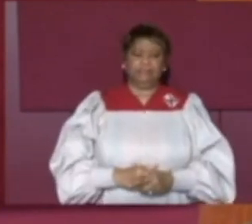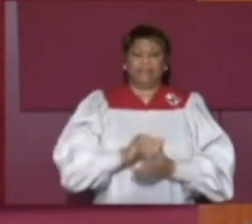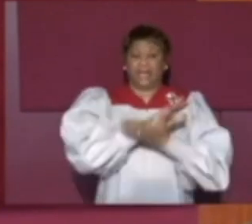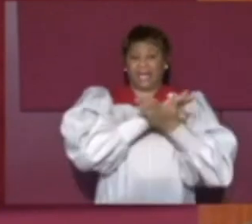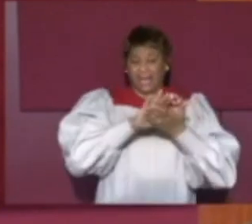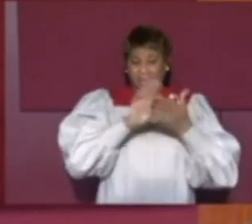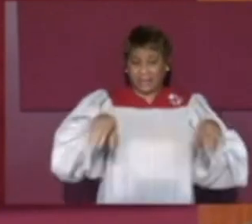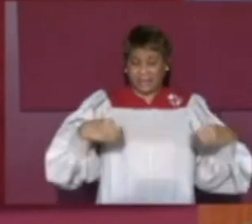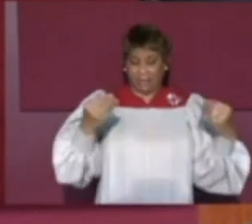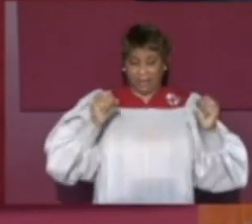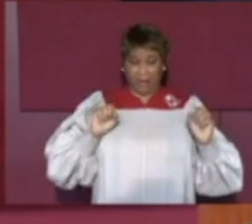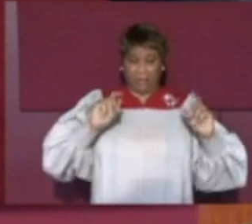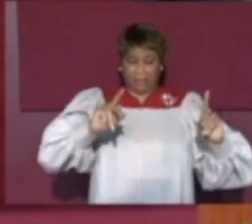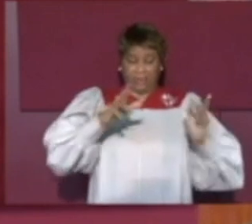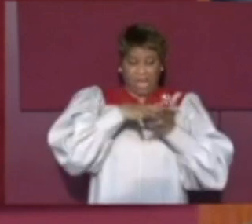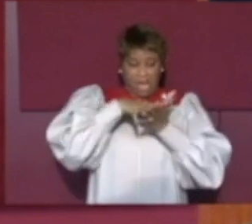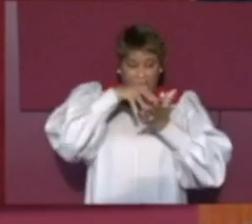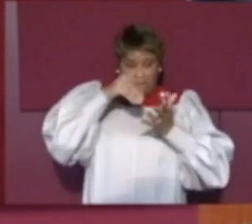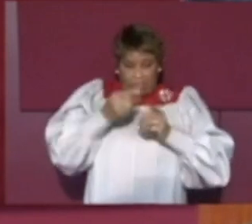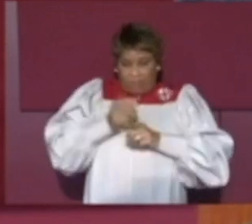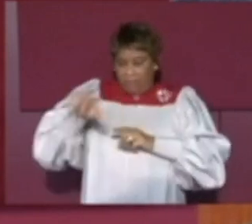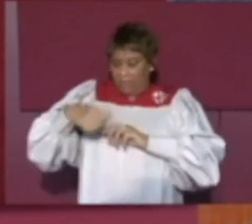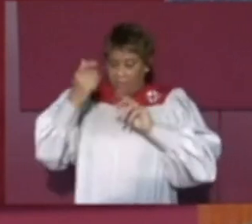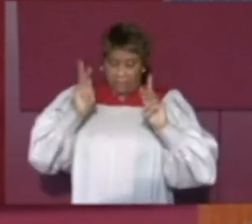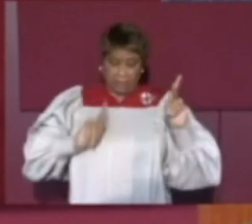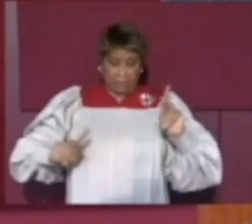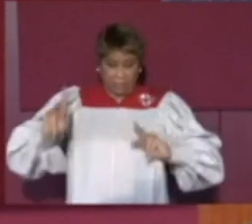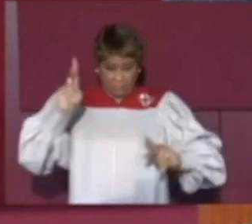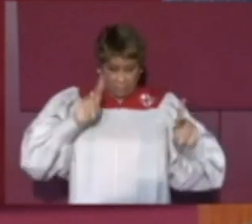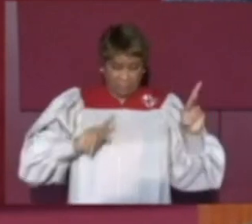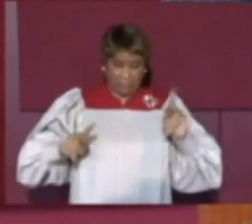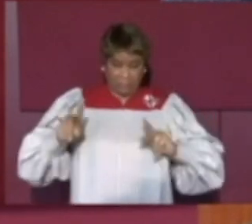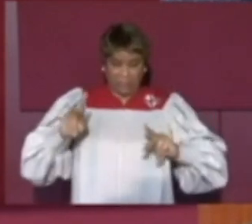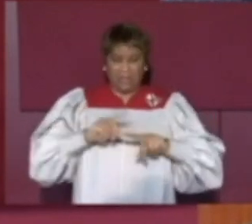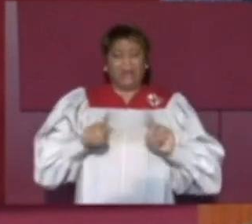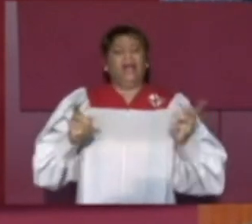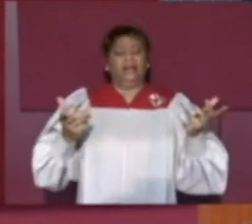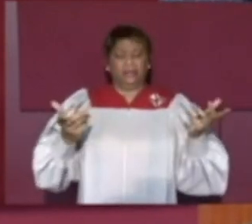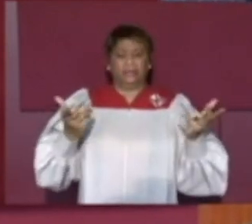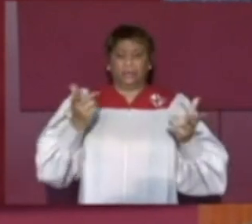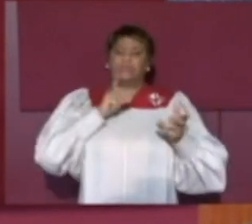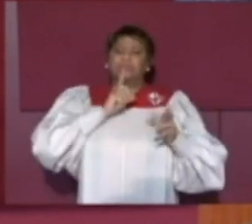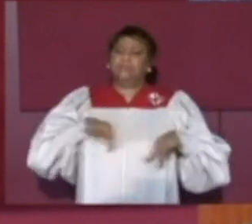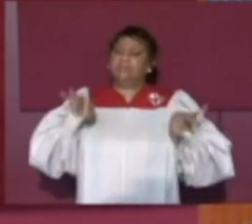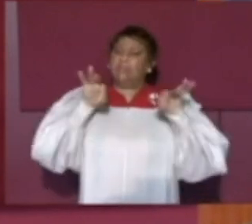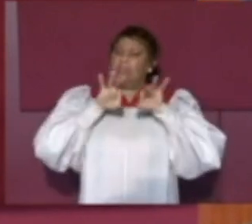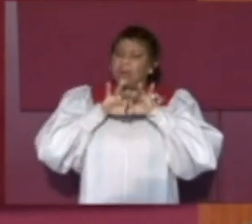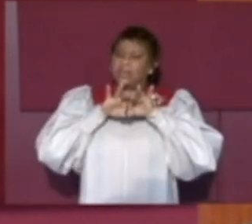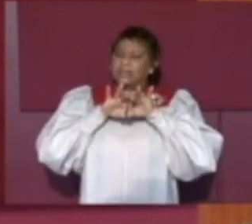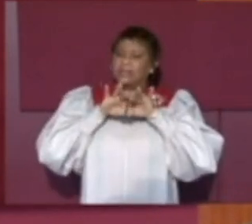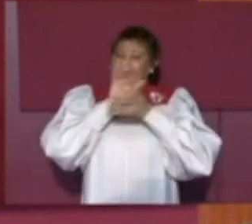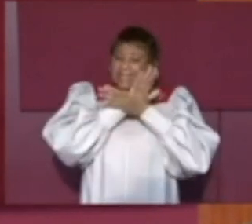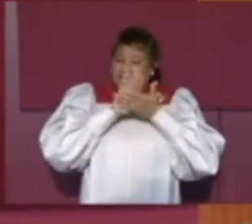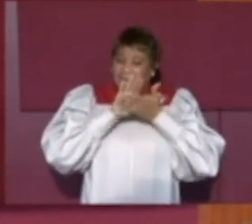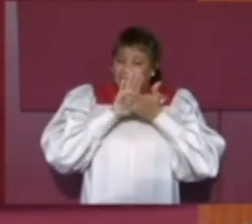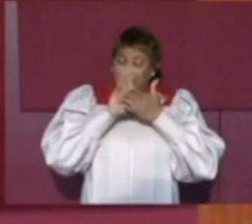Kindness gives you an opportunity to learn from somebody else. But here's the part that's important for you. Kindness gives you an opportunity